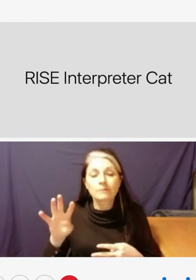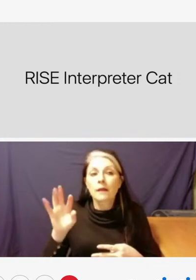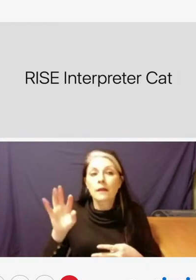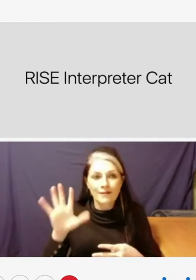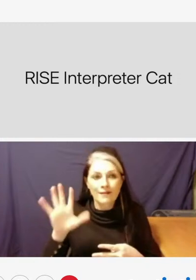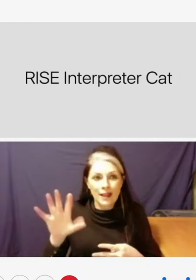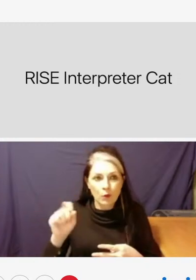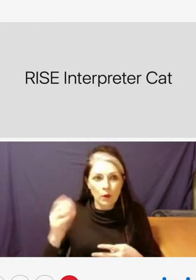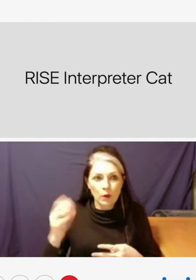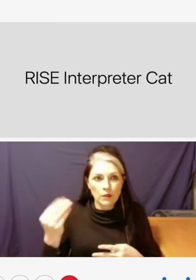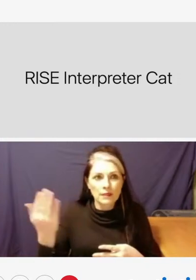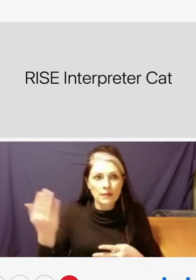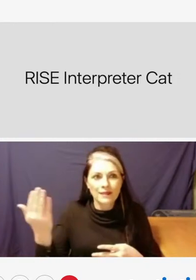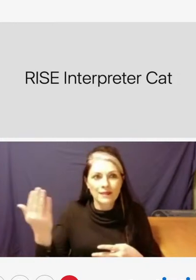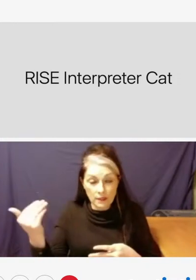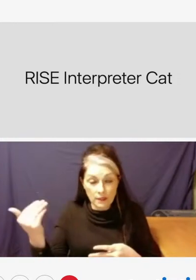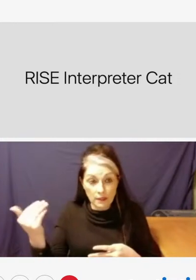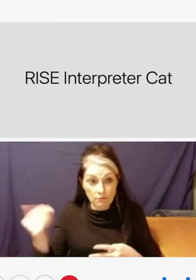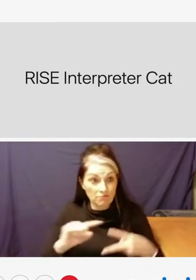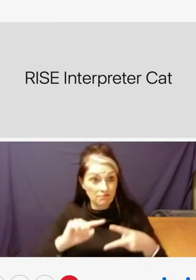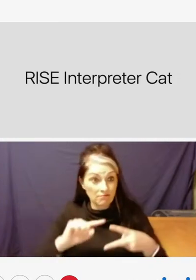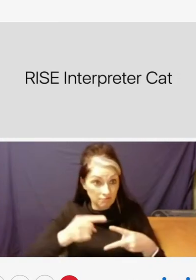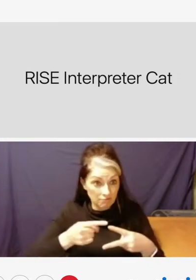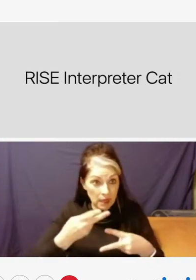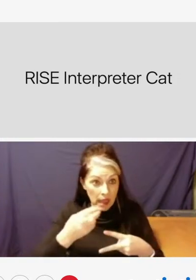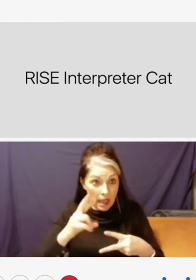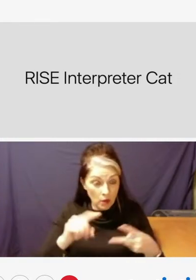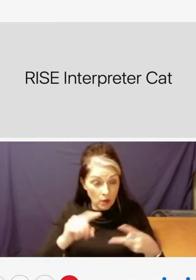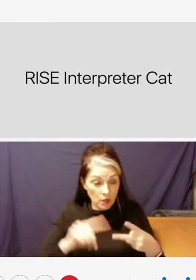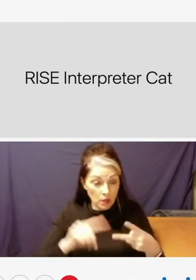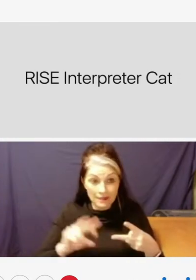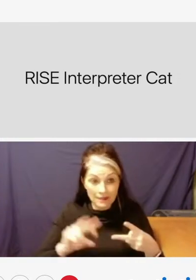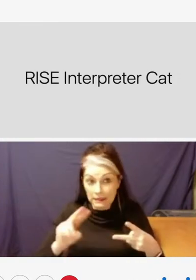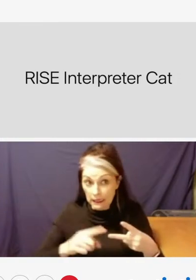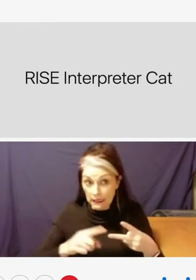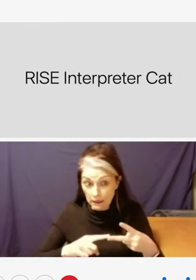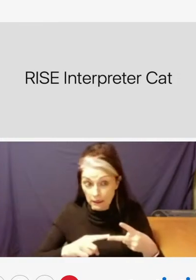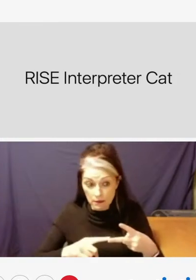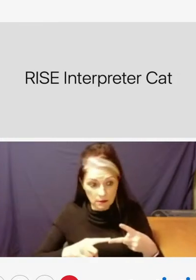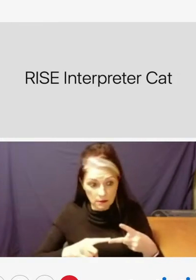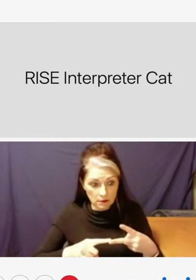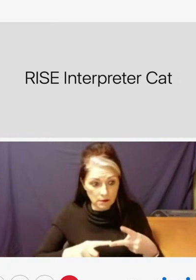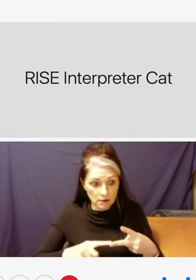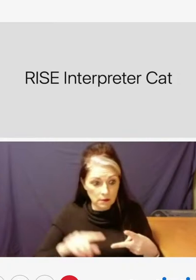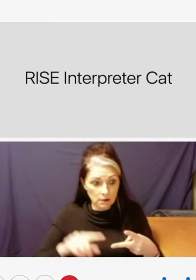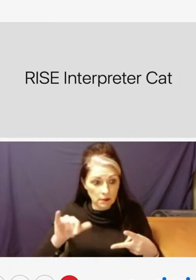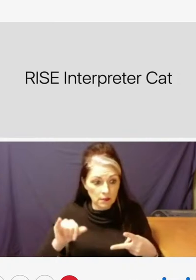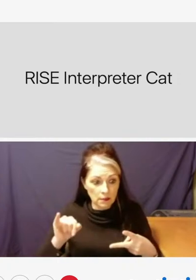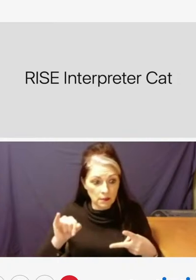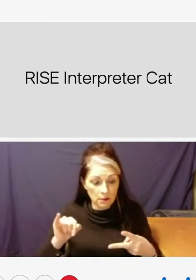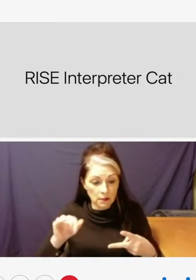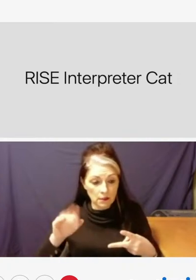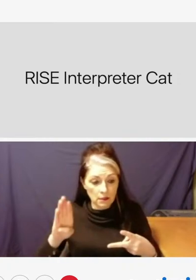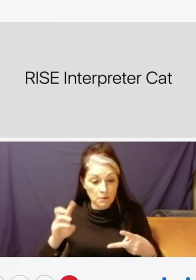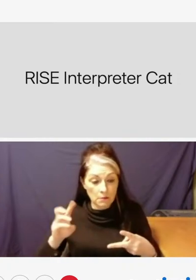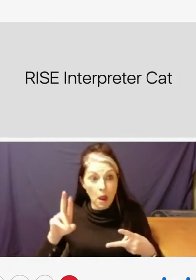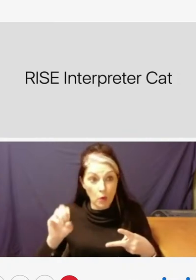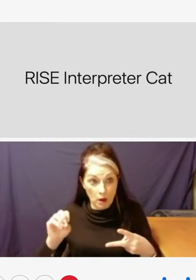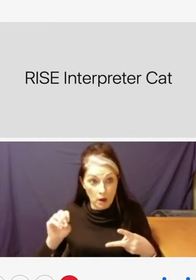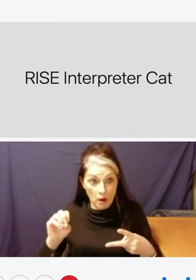second no second okay second by Mr Ibara okay uh